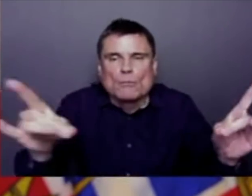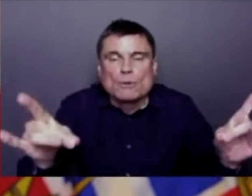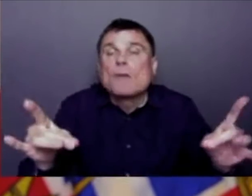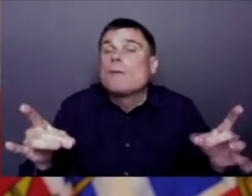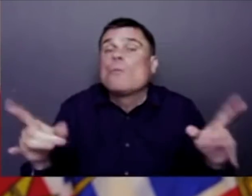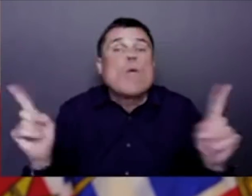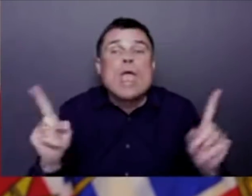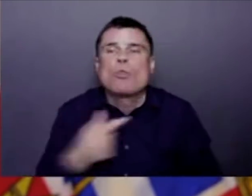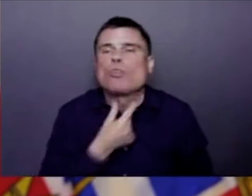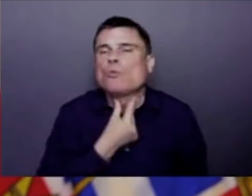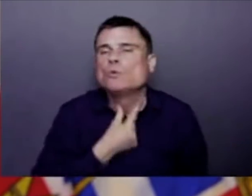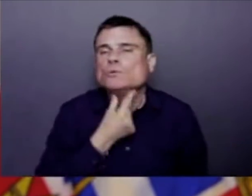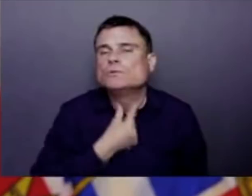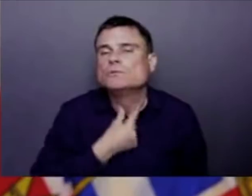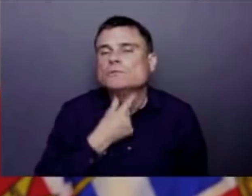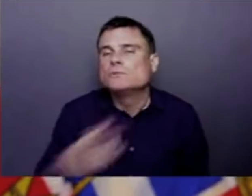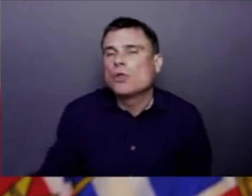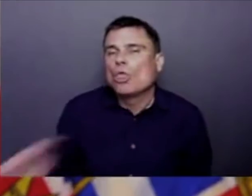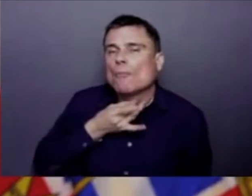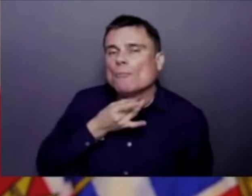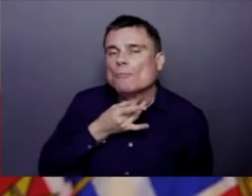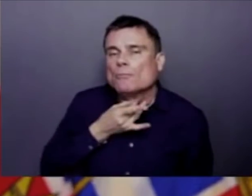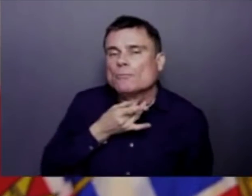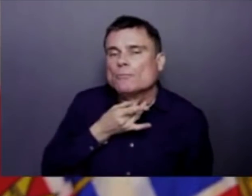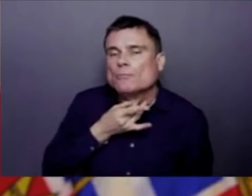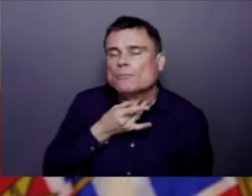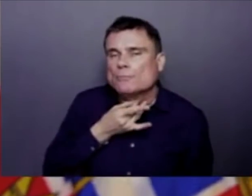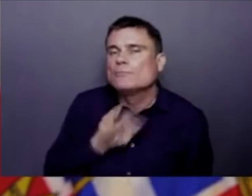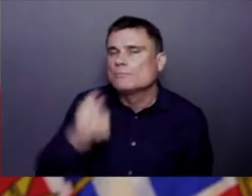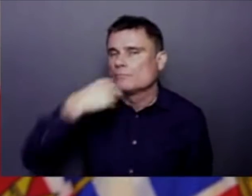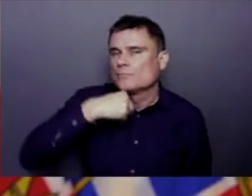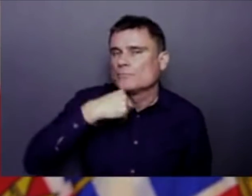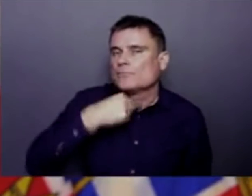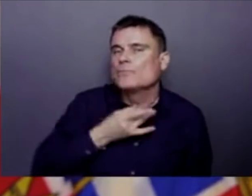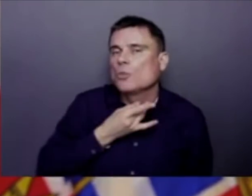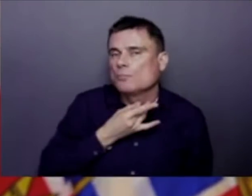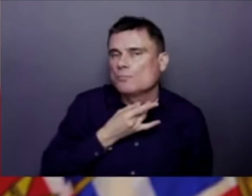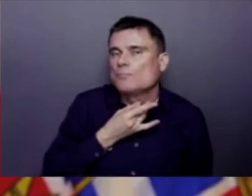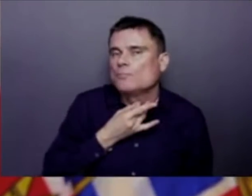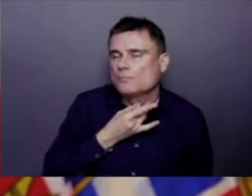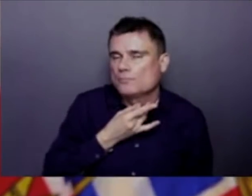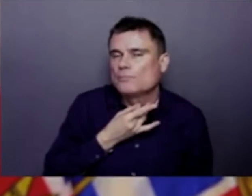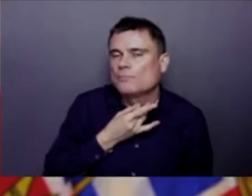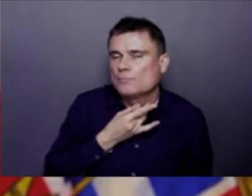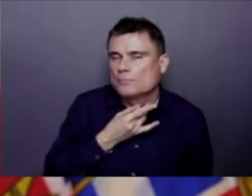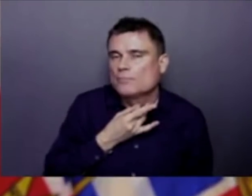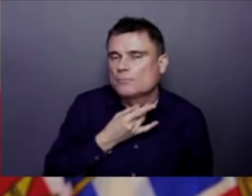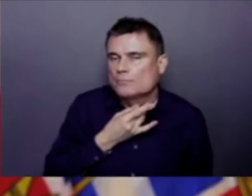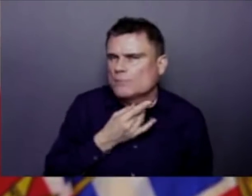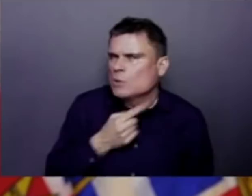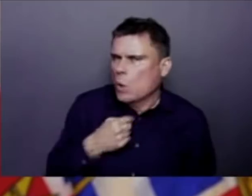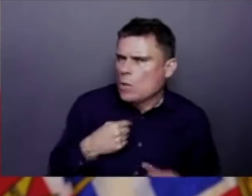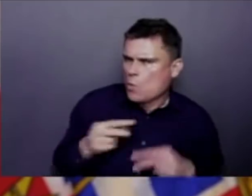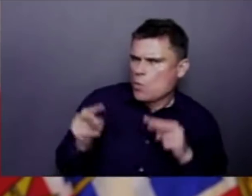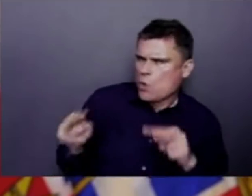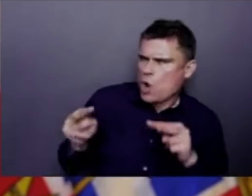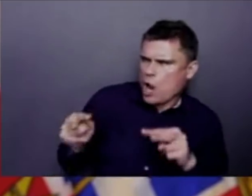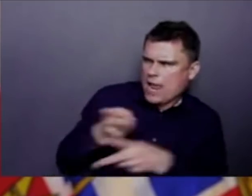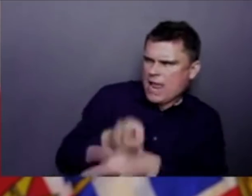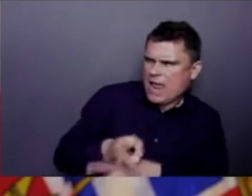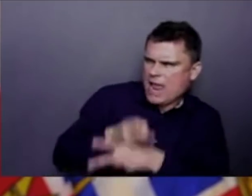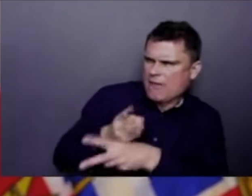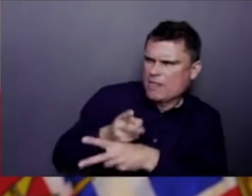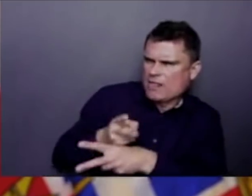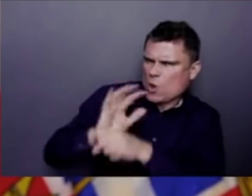is something why we're watching this very carefully and why we support right now trying to slow down any entry of